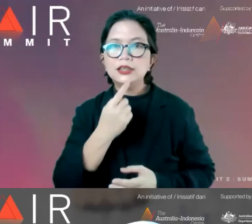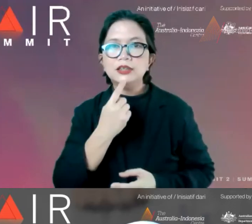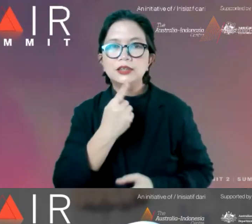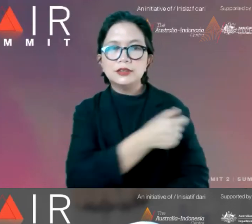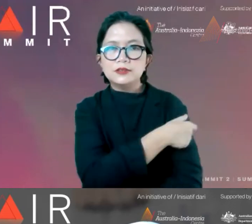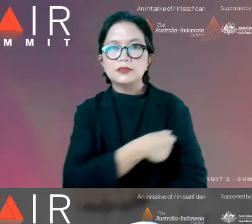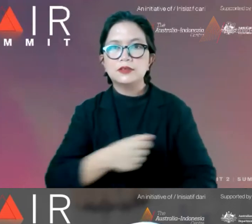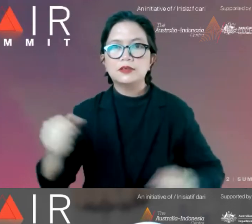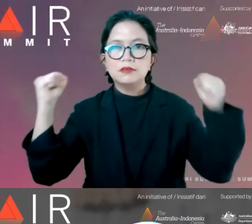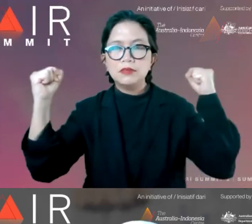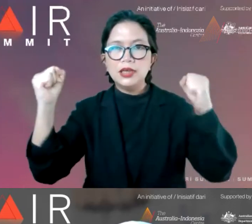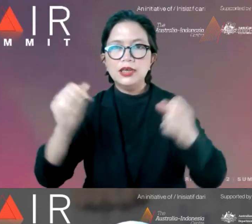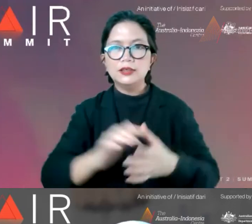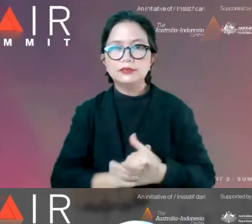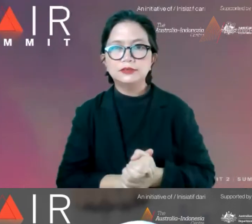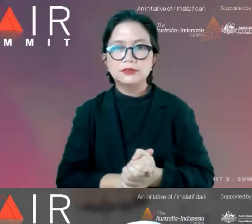to